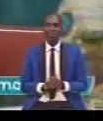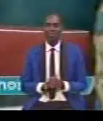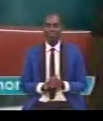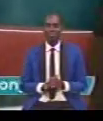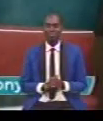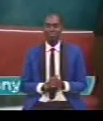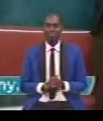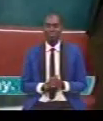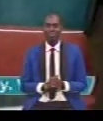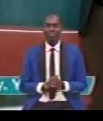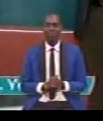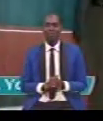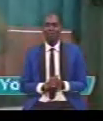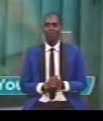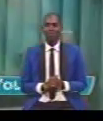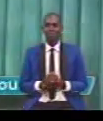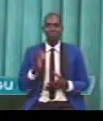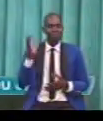Listen to me.